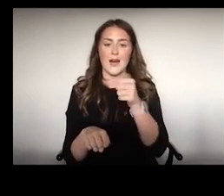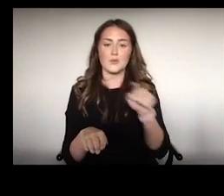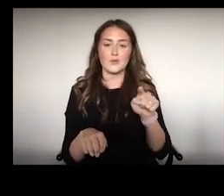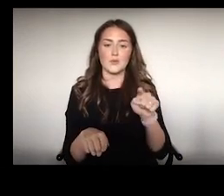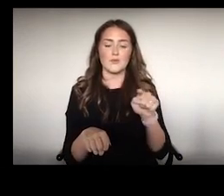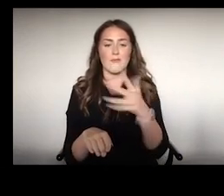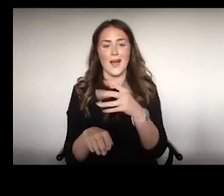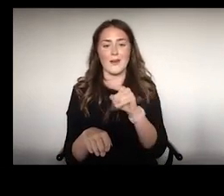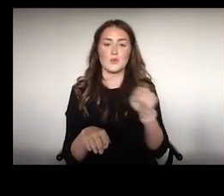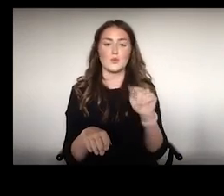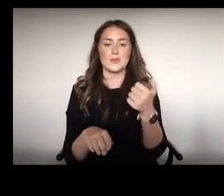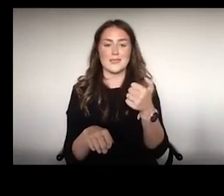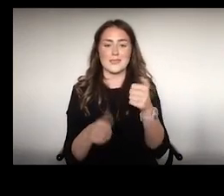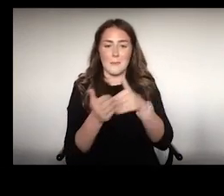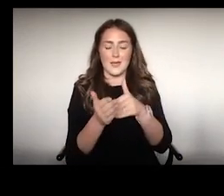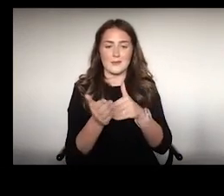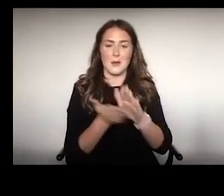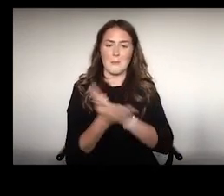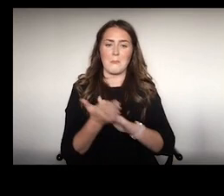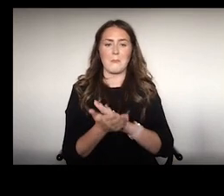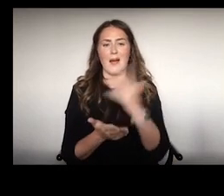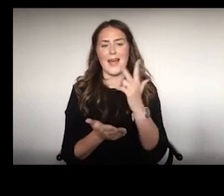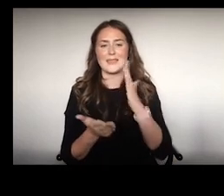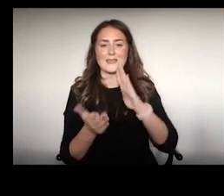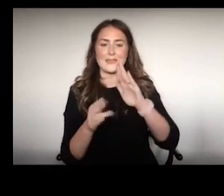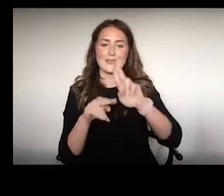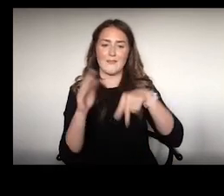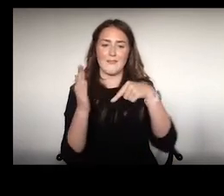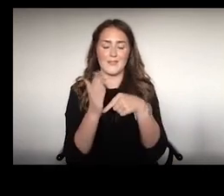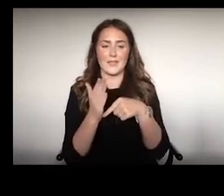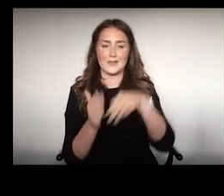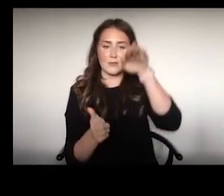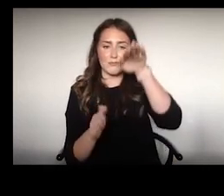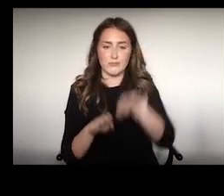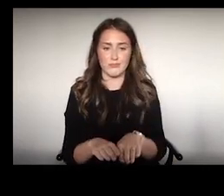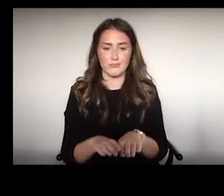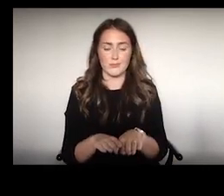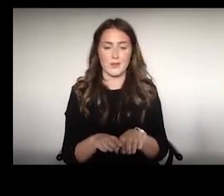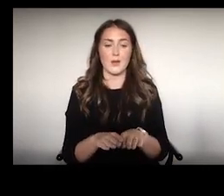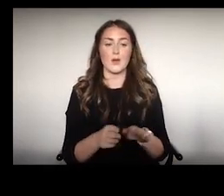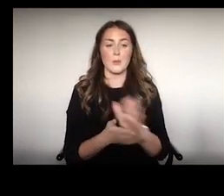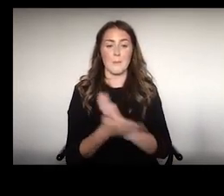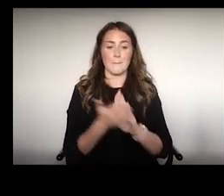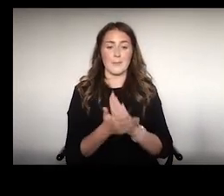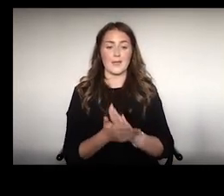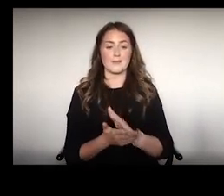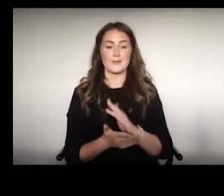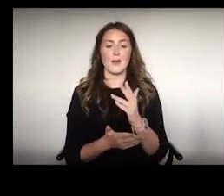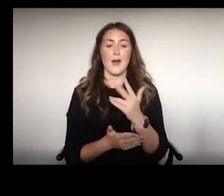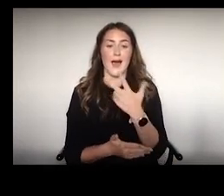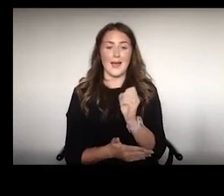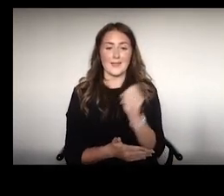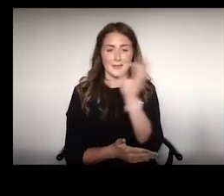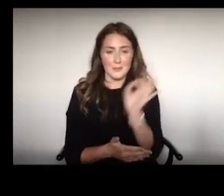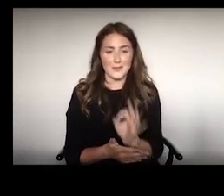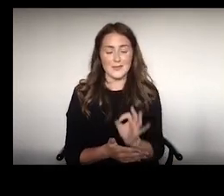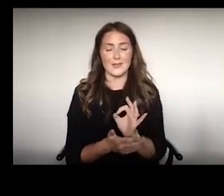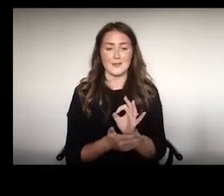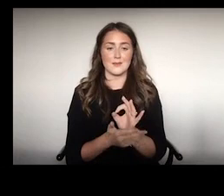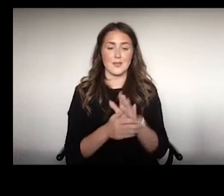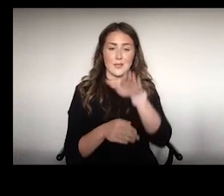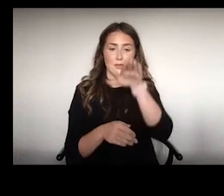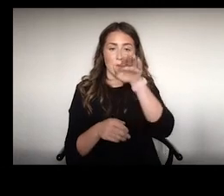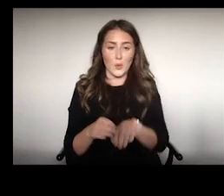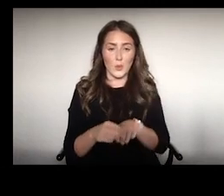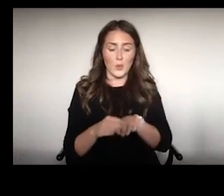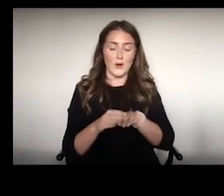in some locations by as much as 5 to 6 metres, which is between 15 and 18 feet. And now 80% of the